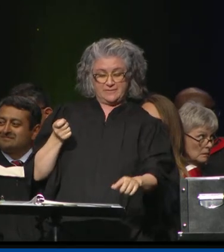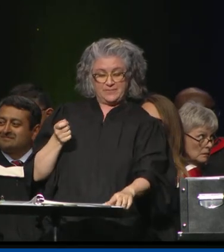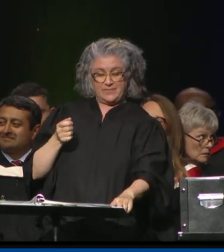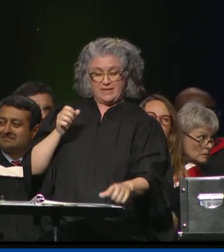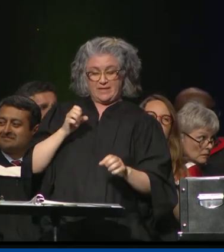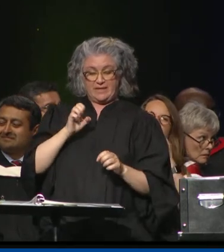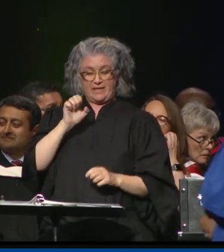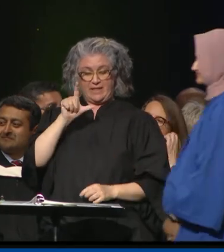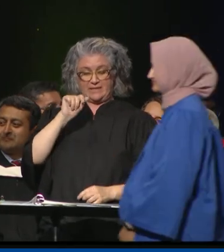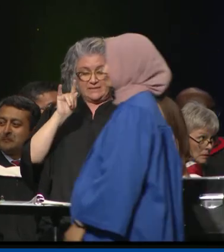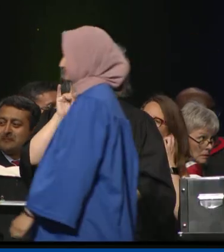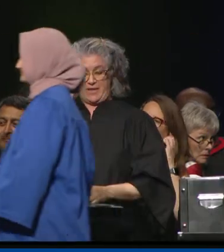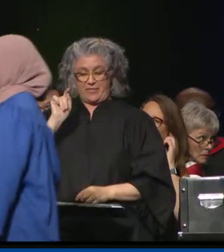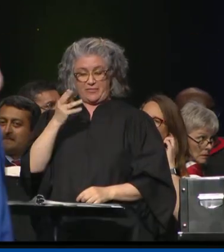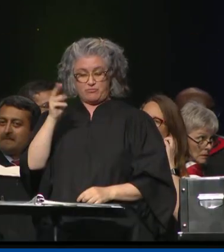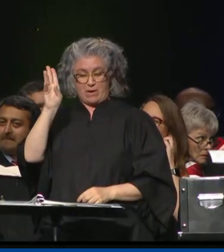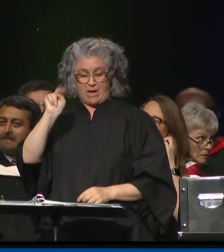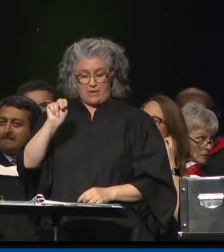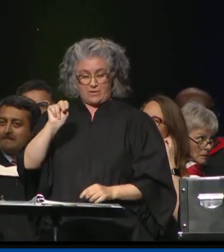Ismat Rahman.